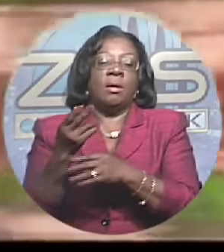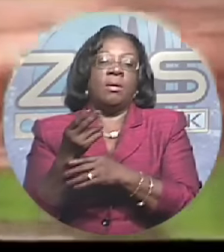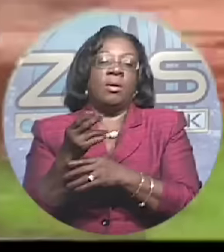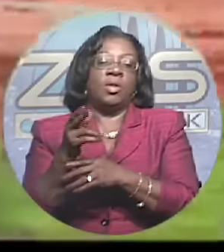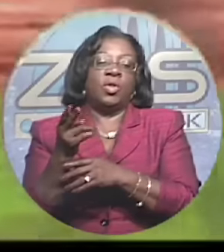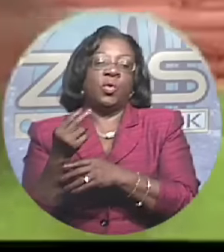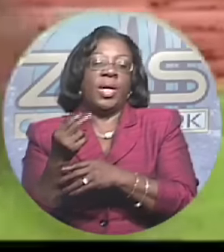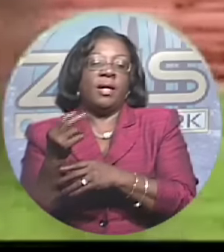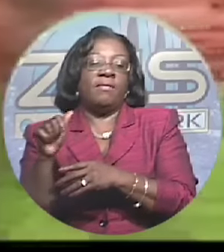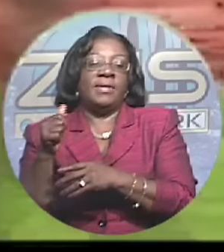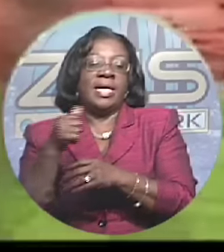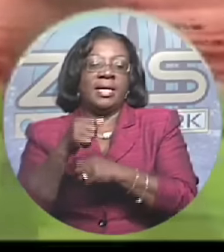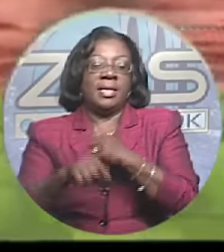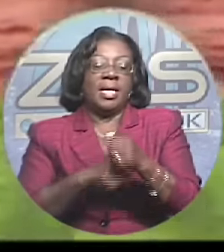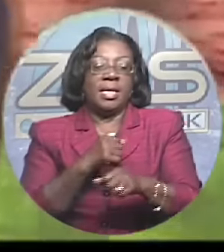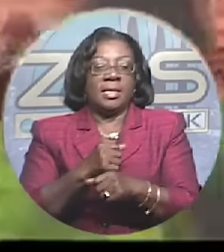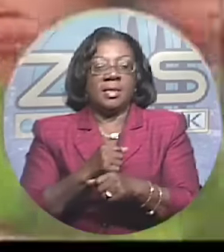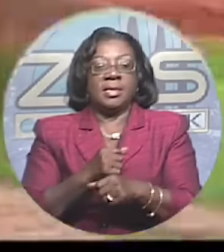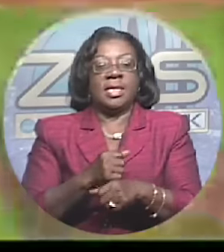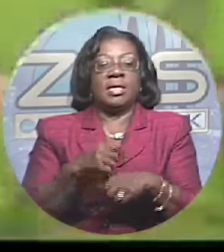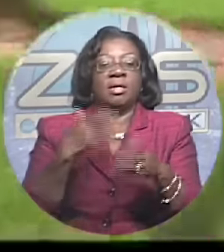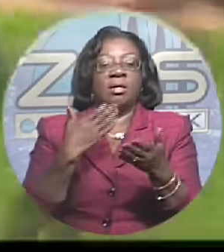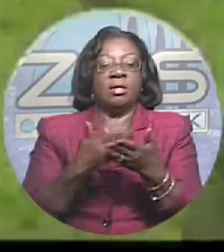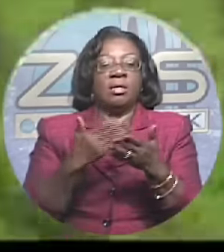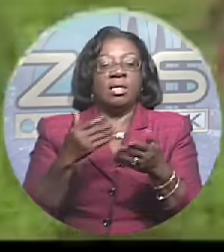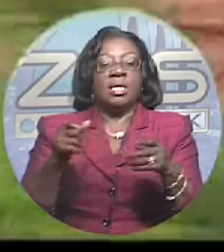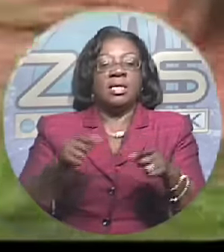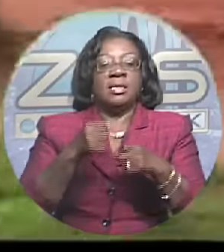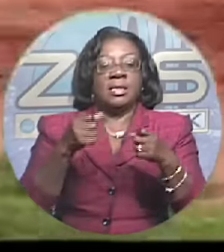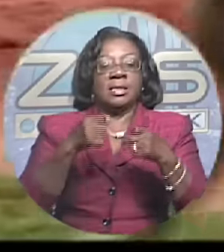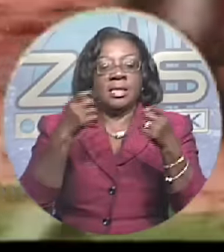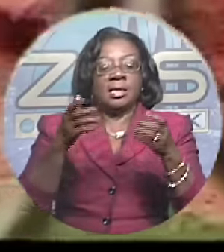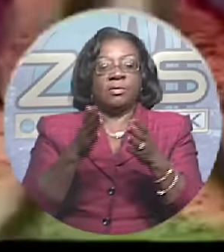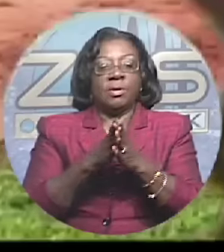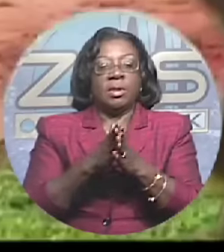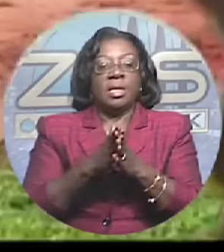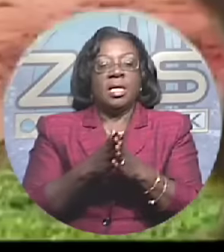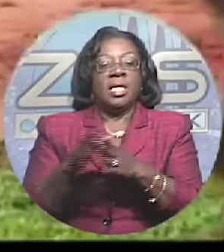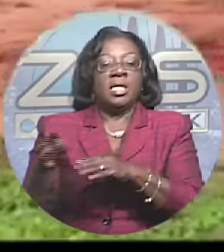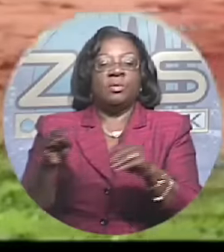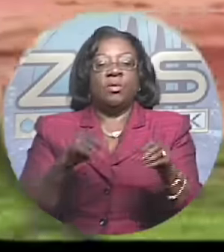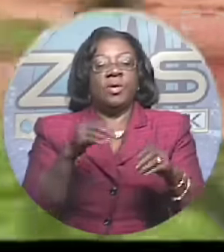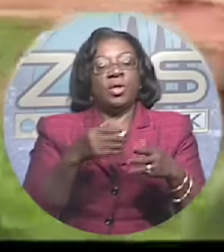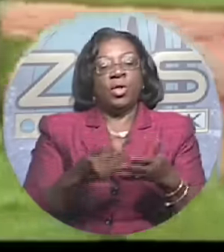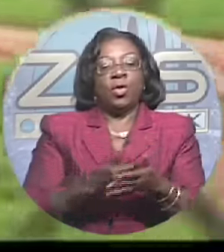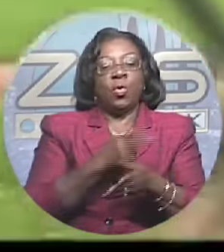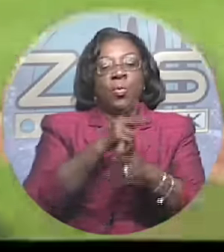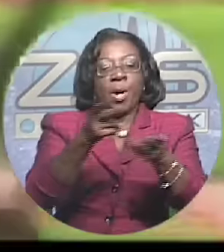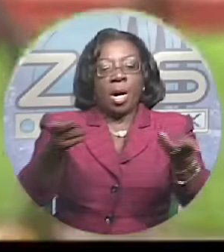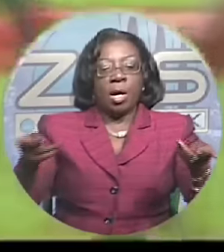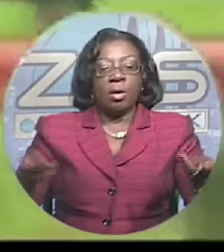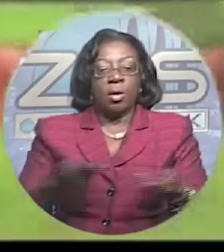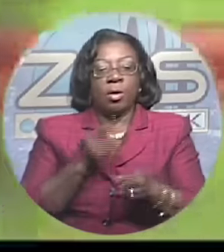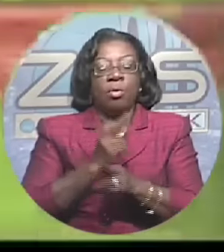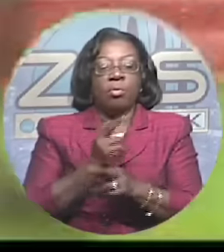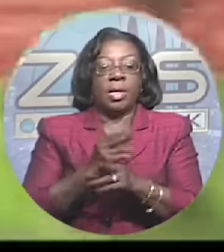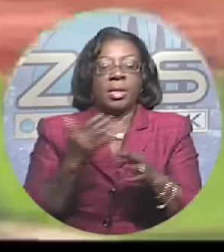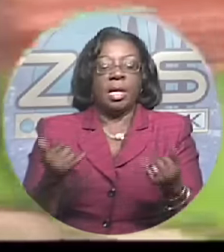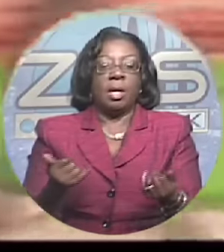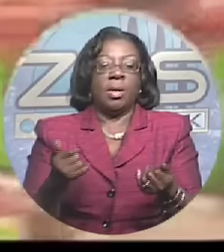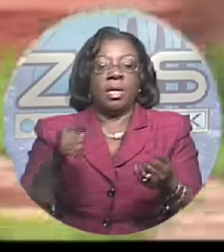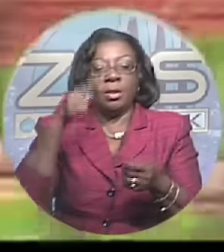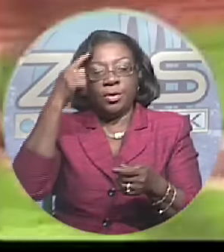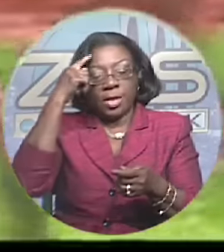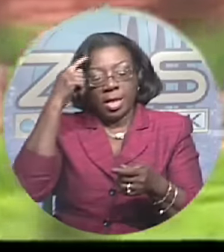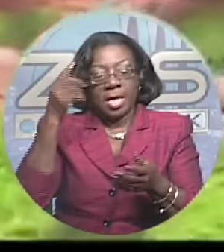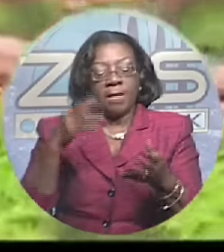mean, from its inception, I handled the operations of the federation. So I move with a new heart right now, and that's being the visionary one. And I think I have a lot of